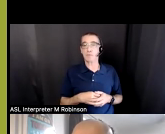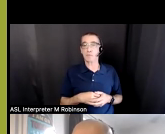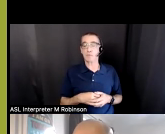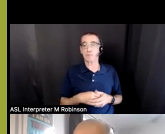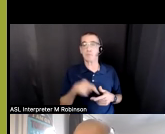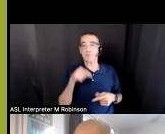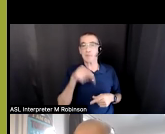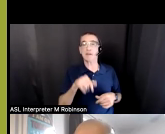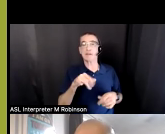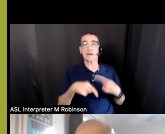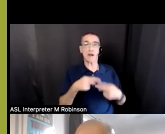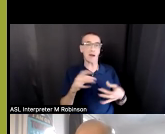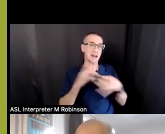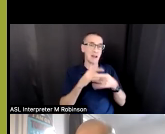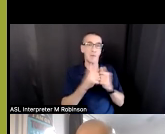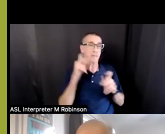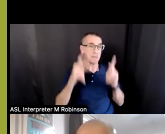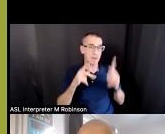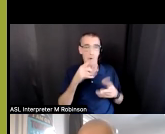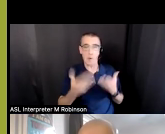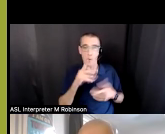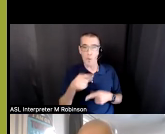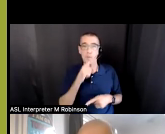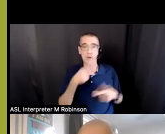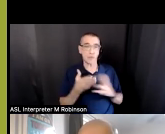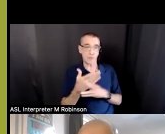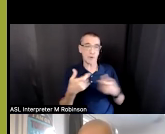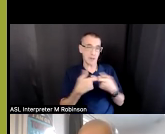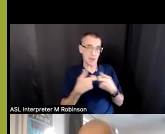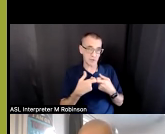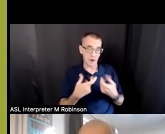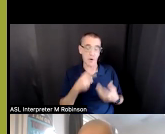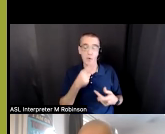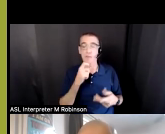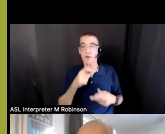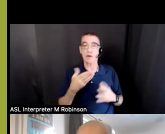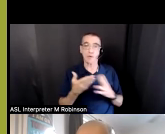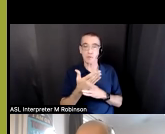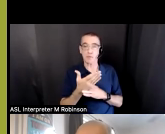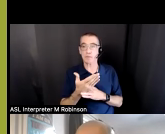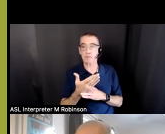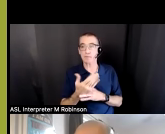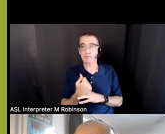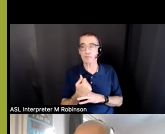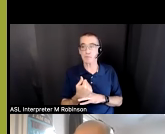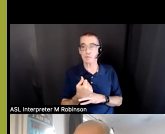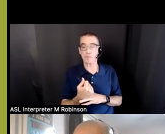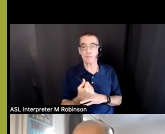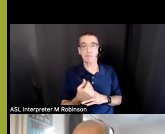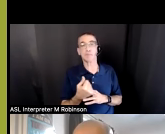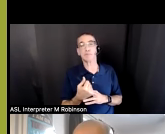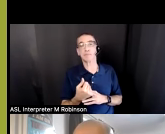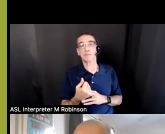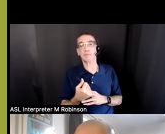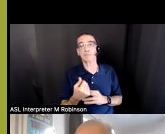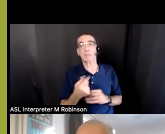these connections to people might only be electronic. It might only be over, several, different